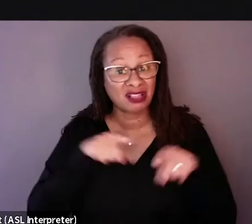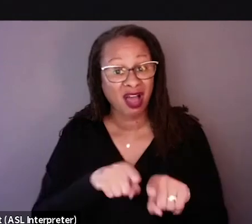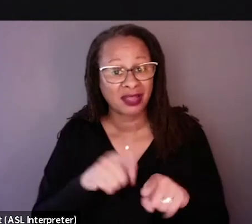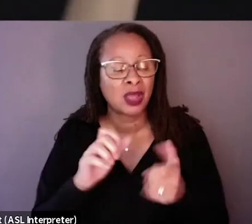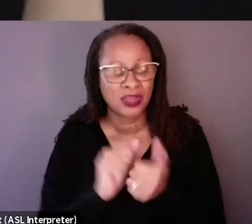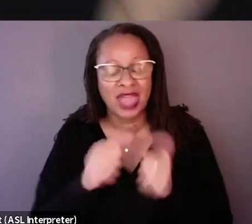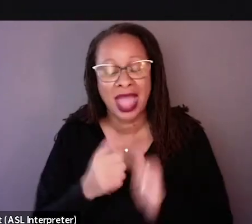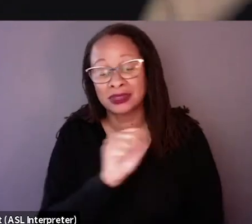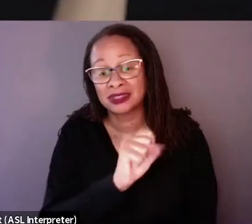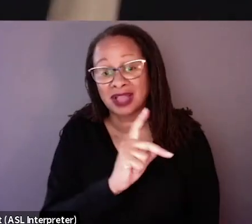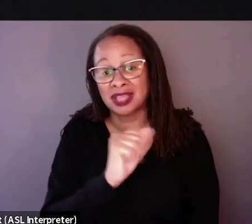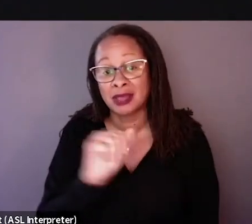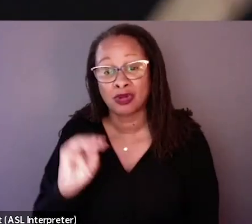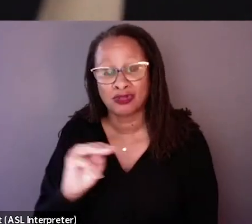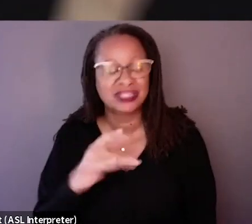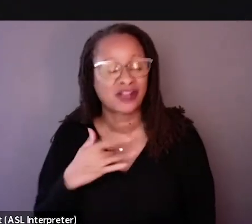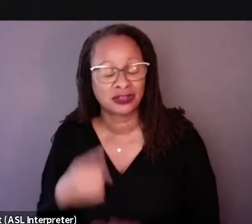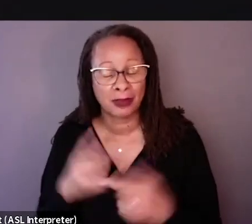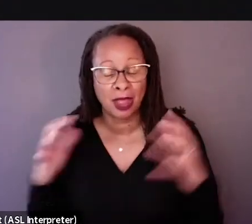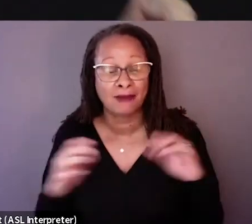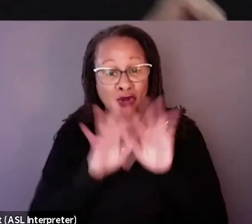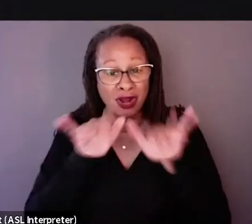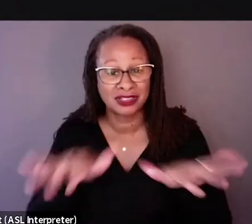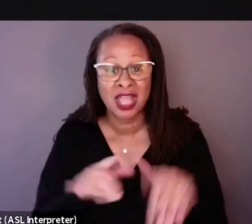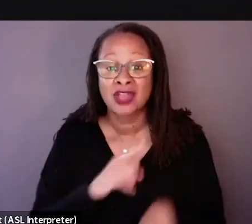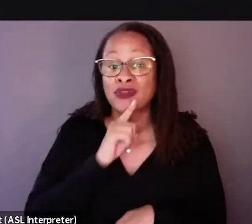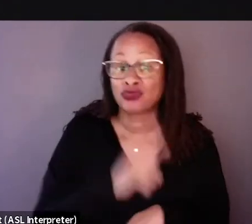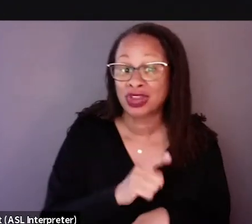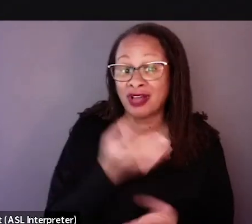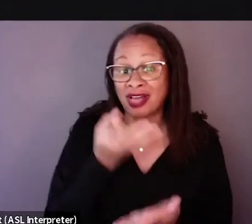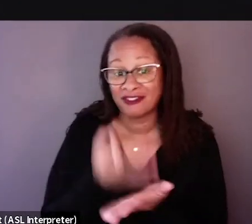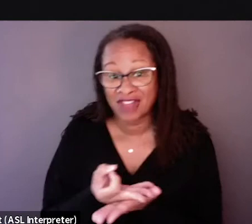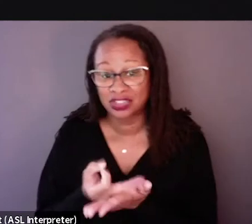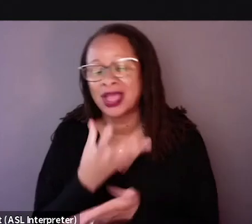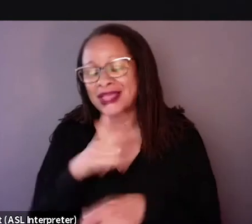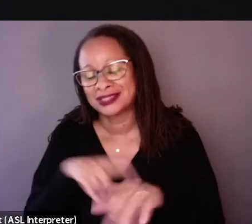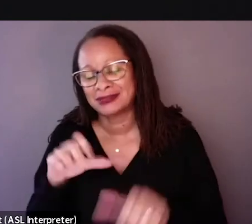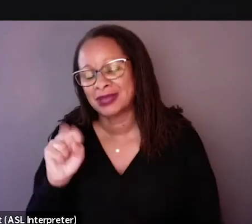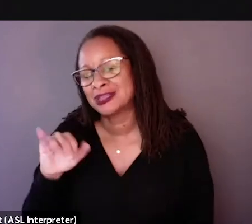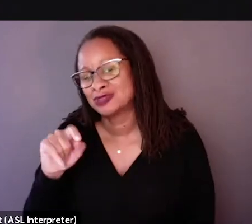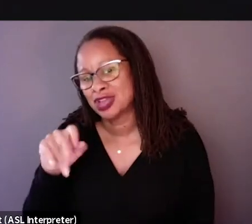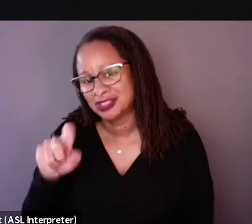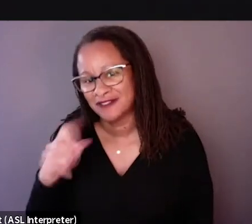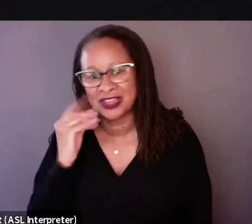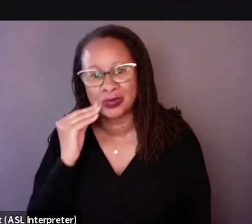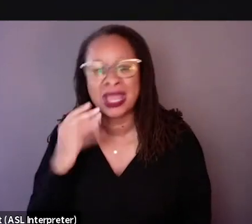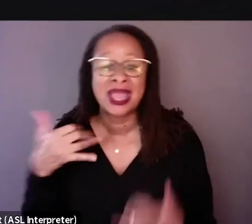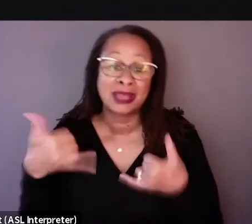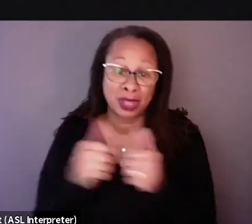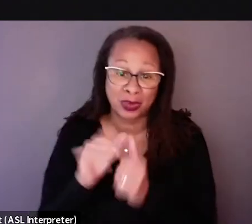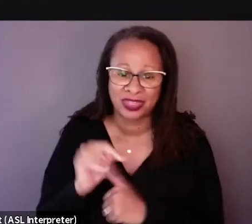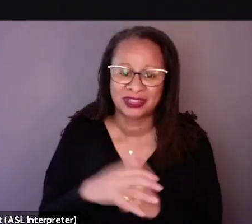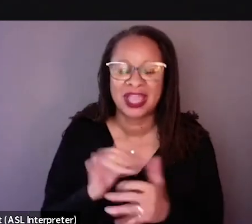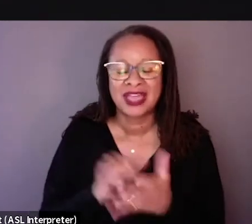volcanoes. And so there was like the real, the factual, the scientific, and at once the subjective experience. And getting to play with that